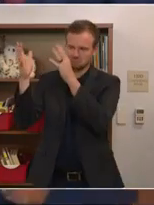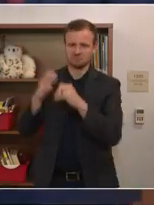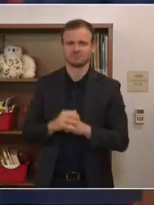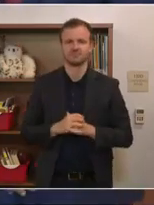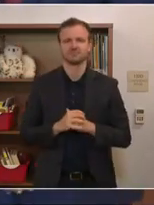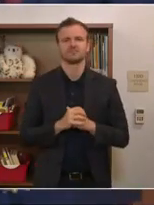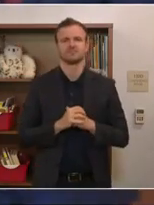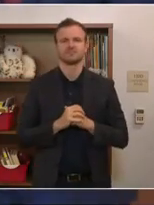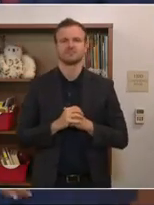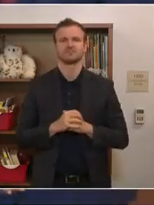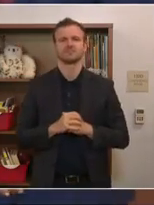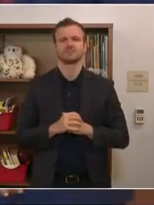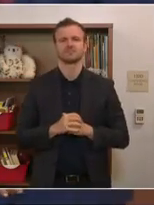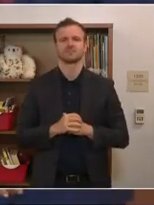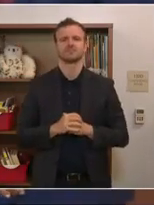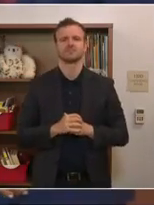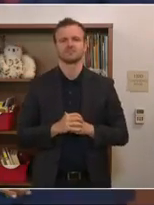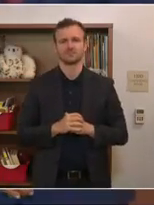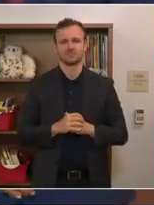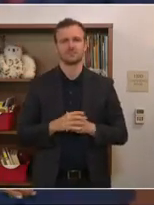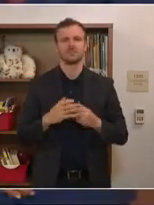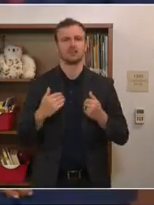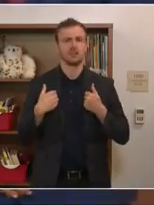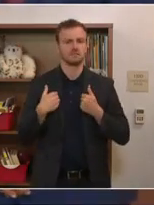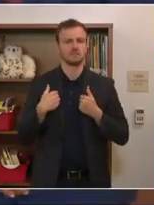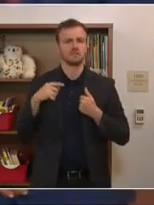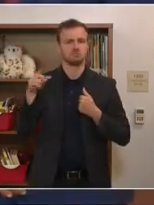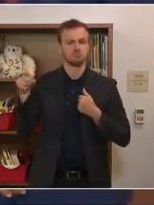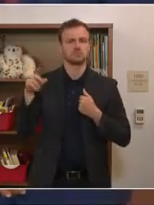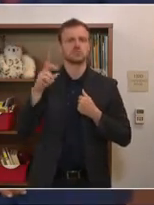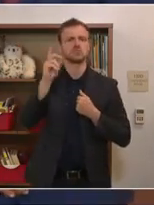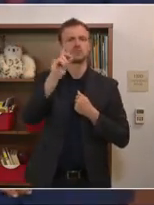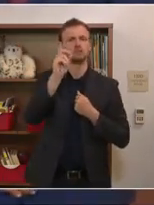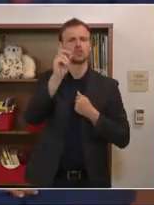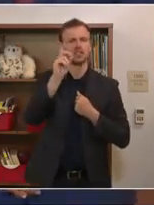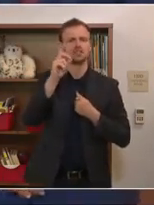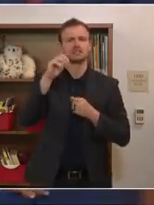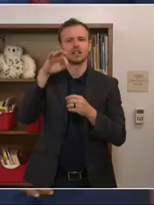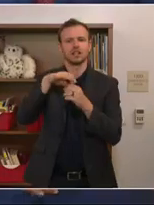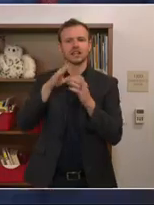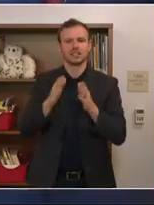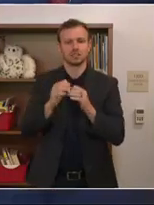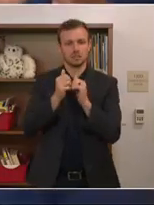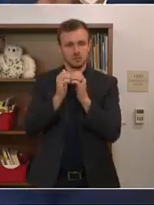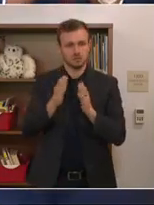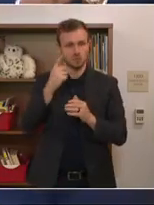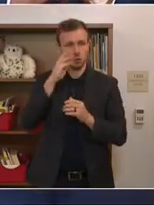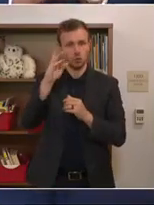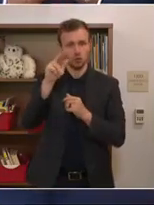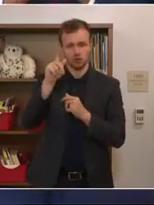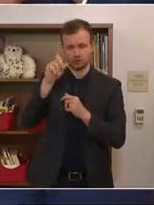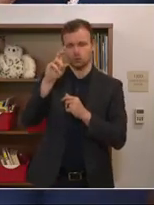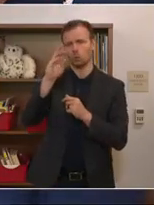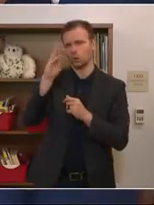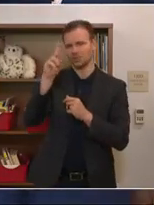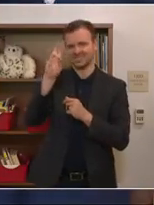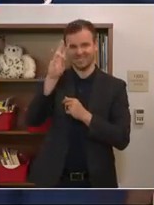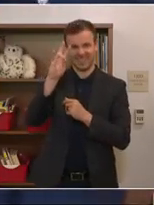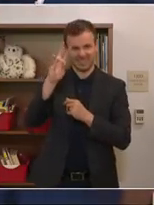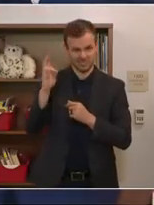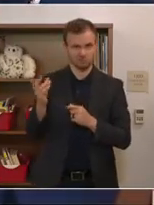We've been joined by Wendell Felder, who's the Democratic nominee for Ward 7. Give him a big round of applause.